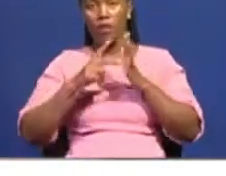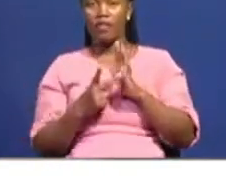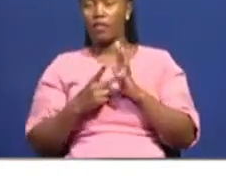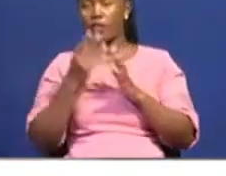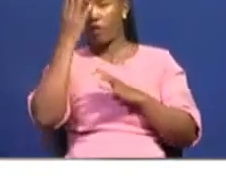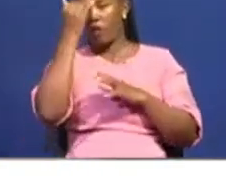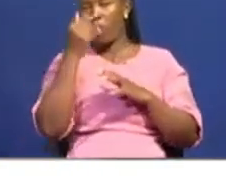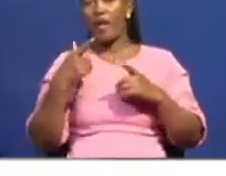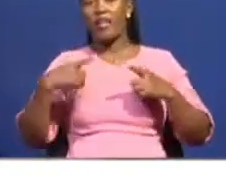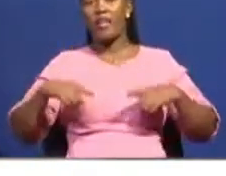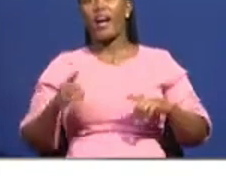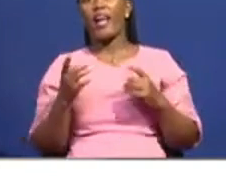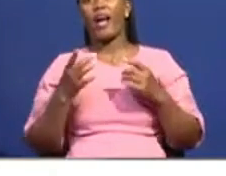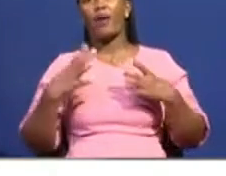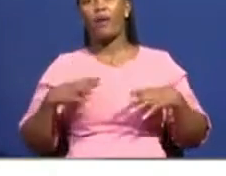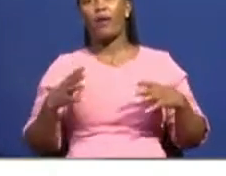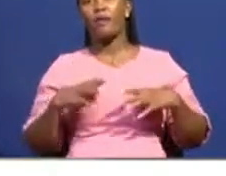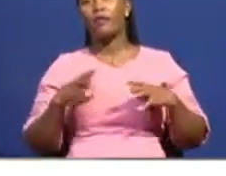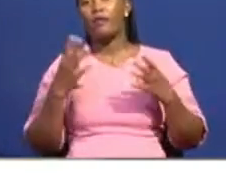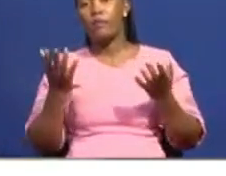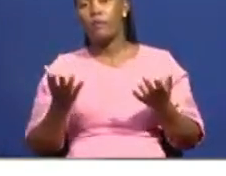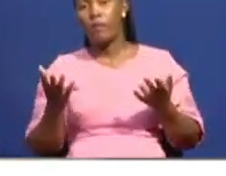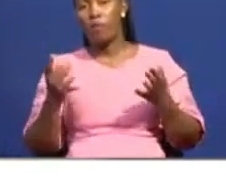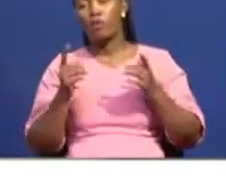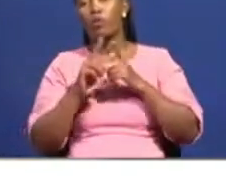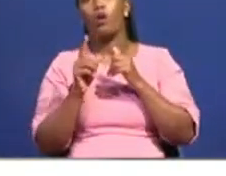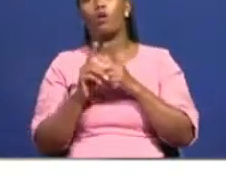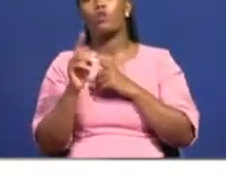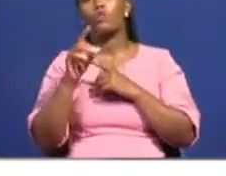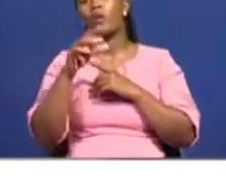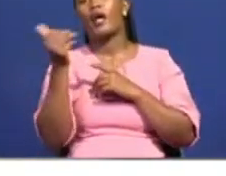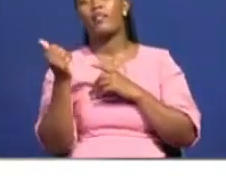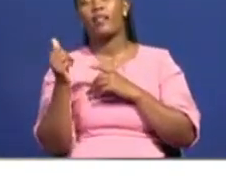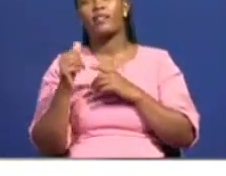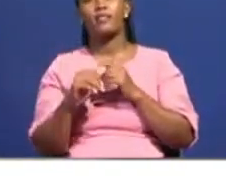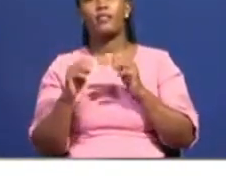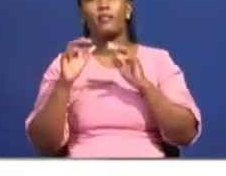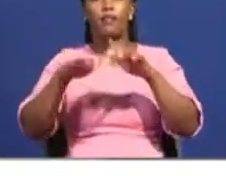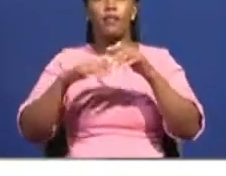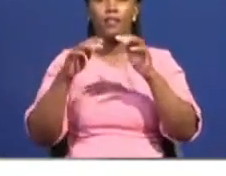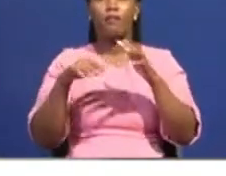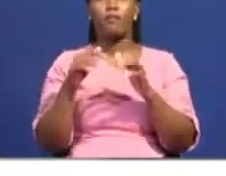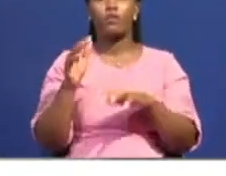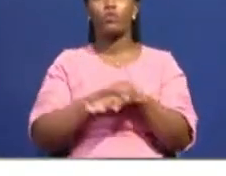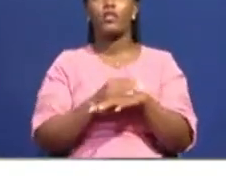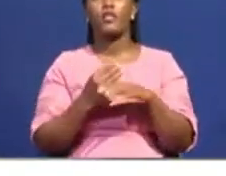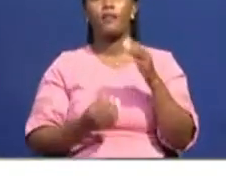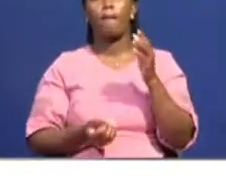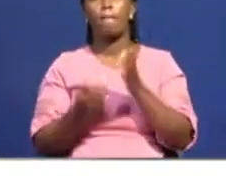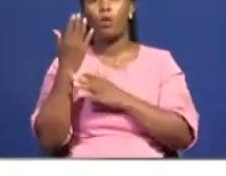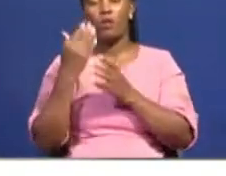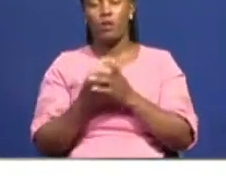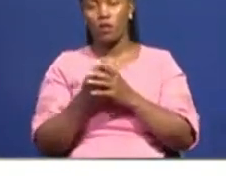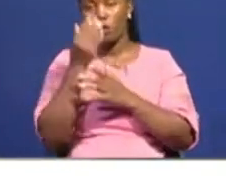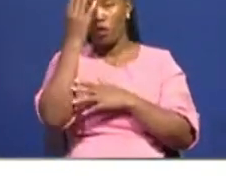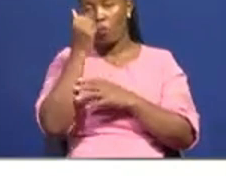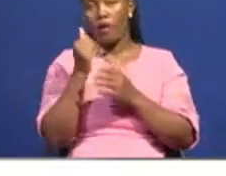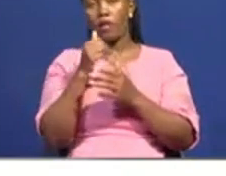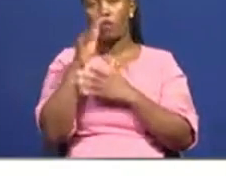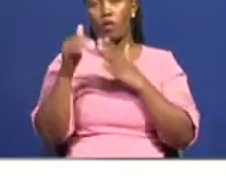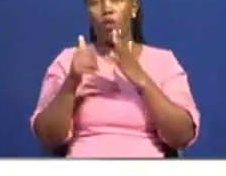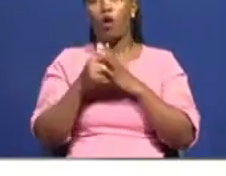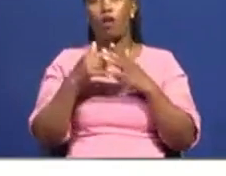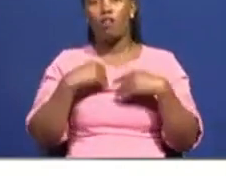our toilets, our school, our piggeries, our dairy farms to generate methane gas? Mm. That's why Ecosavers come up